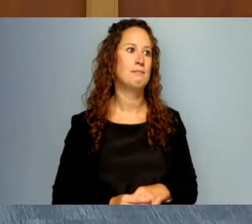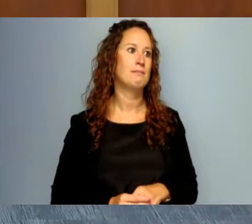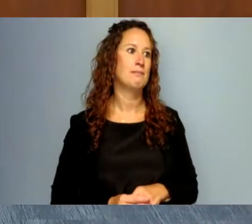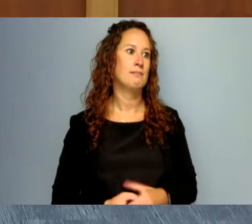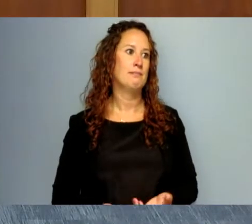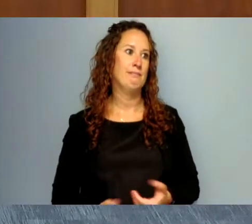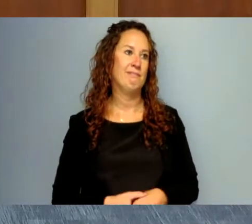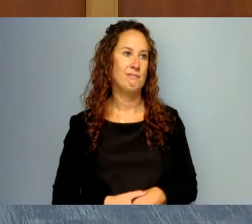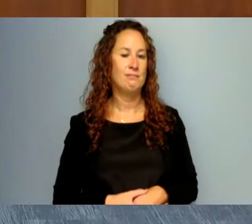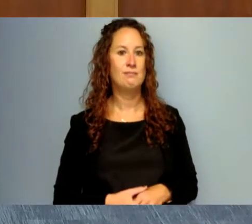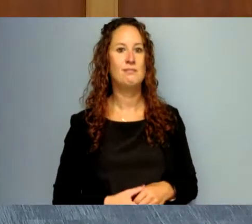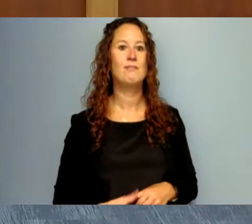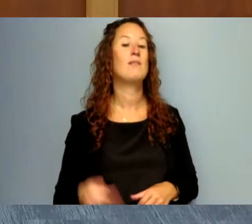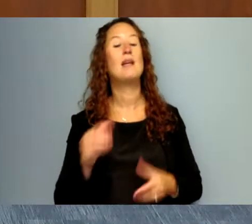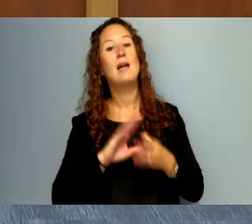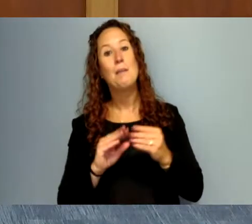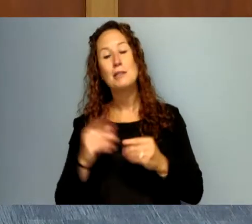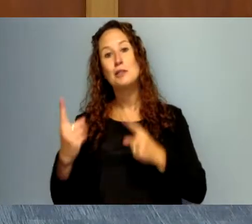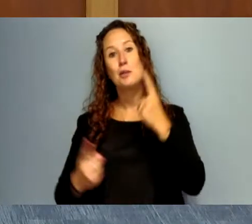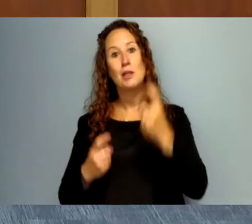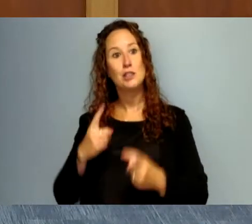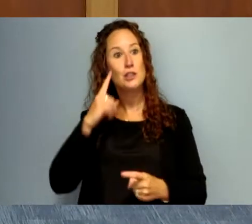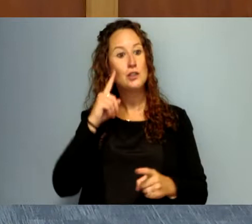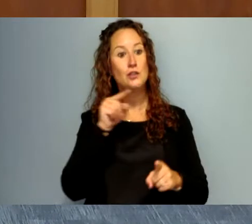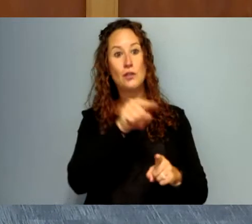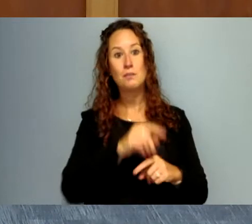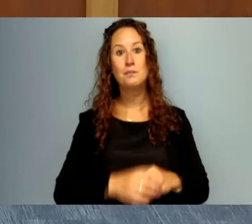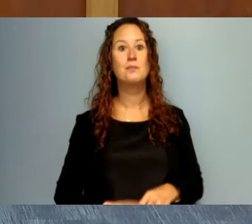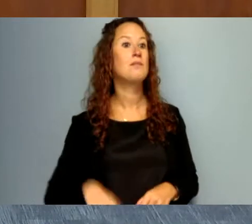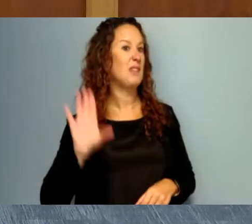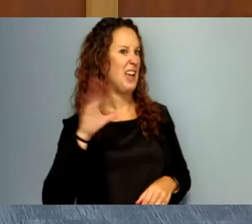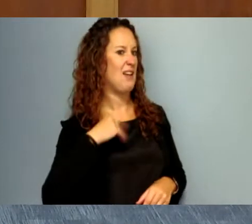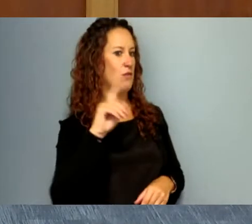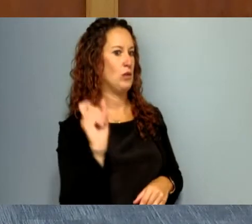All right, comments or questions for Ms. Smith? I have a question.